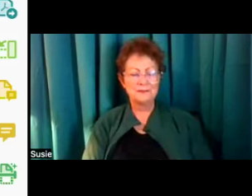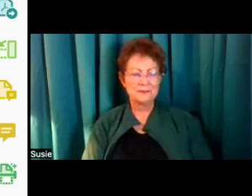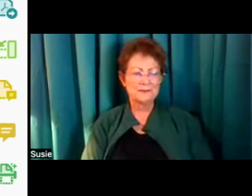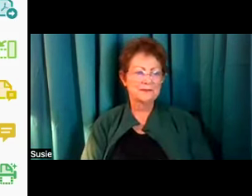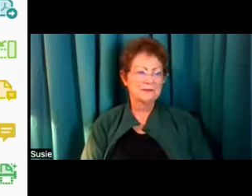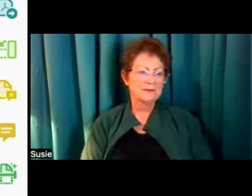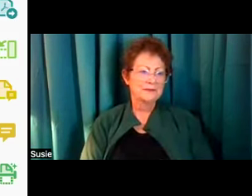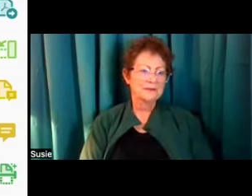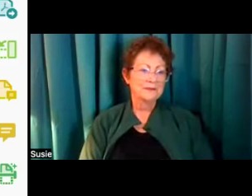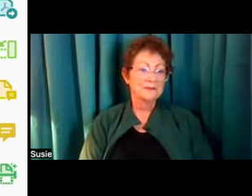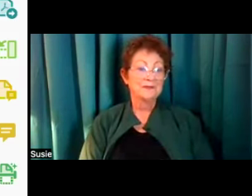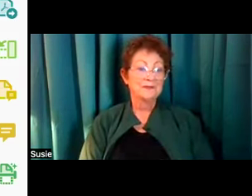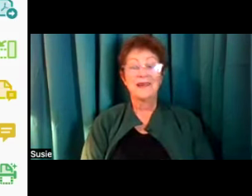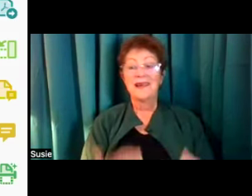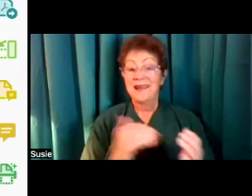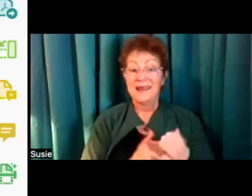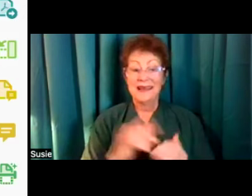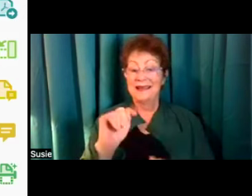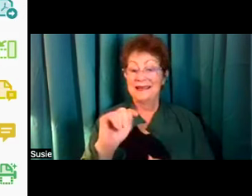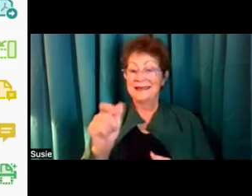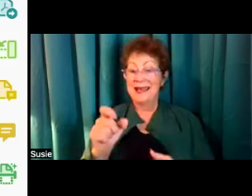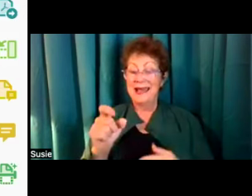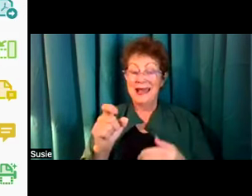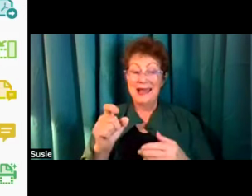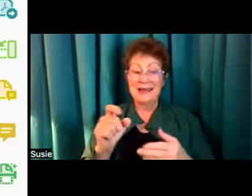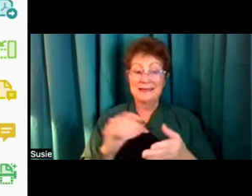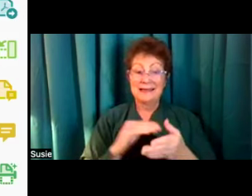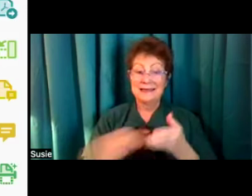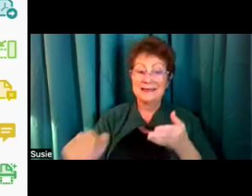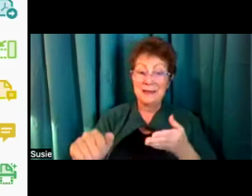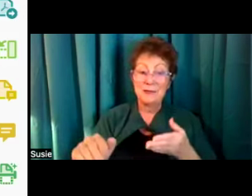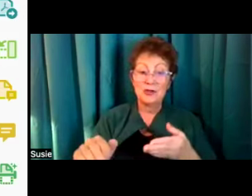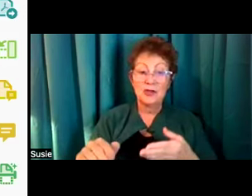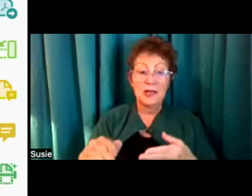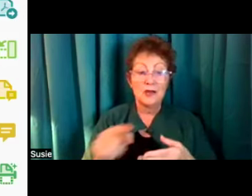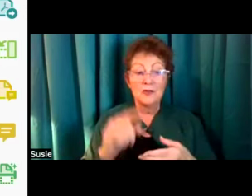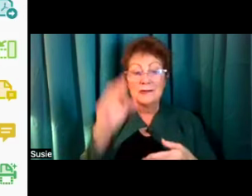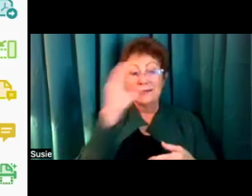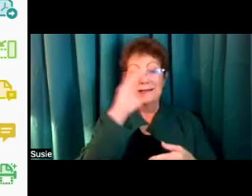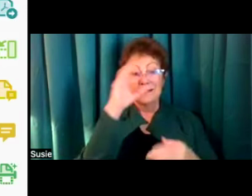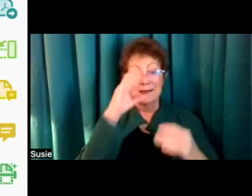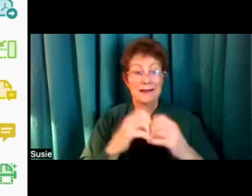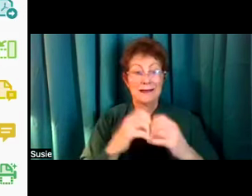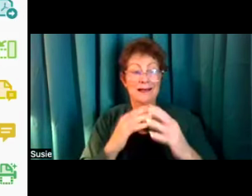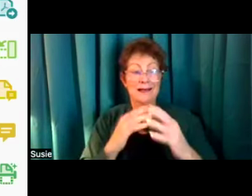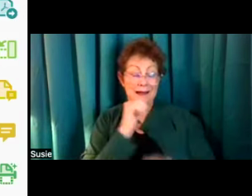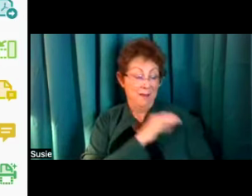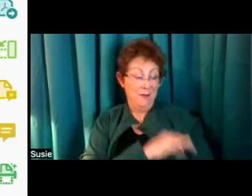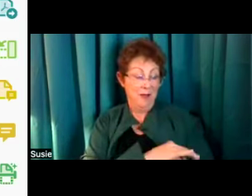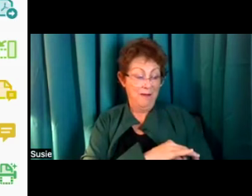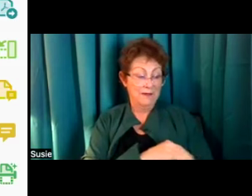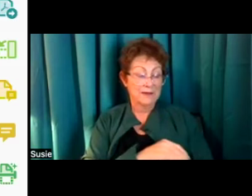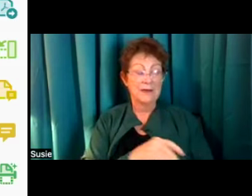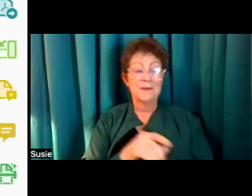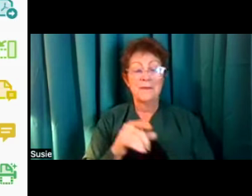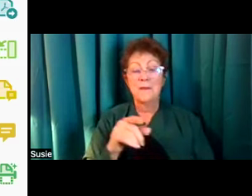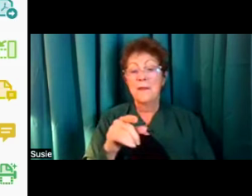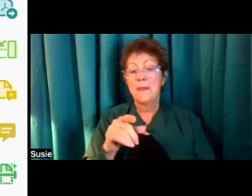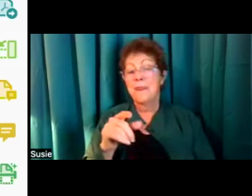As alluded to, right, tax exemption, why often you are seeking to form a nonprofit is